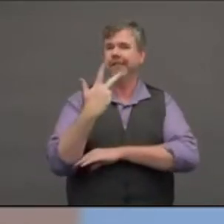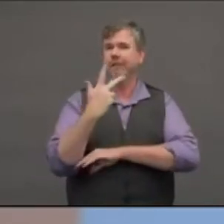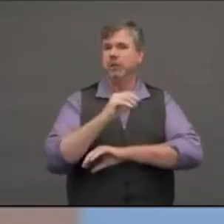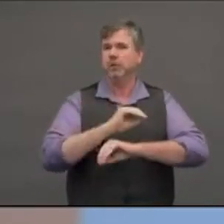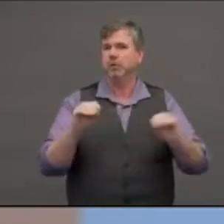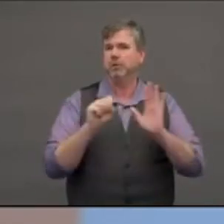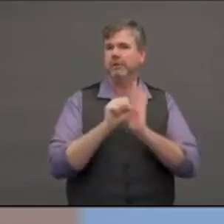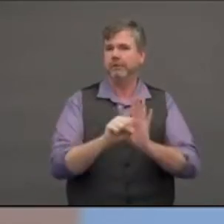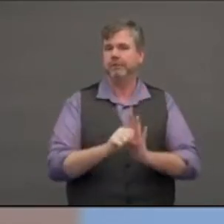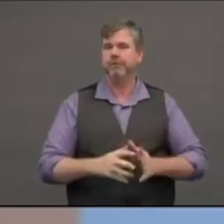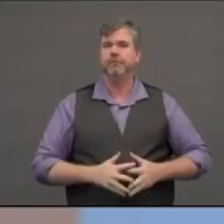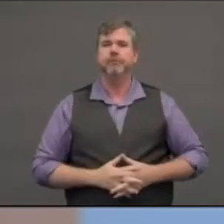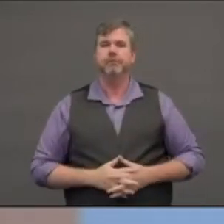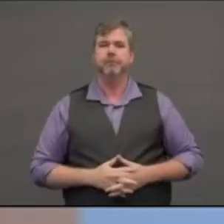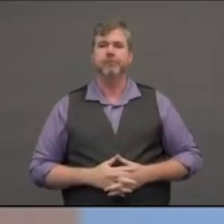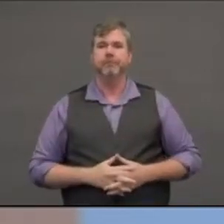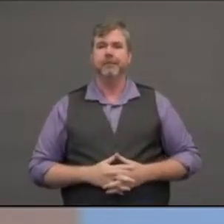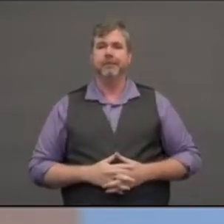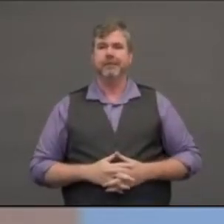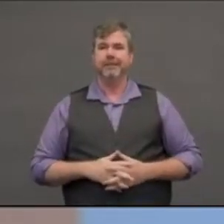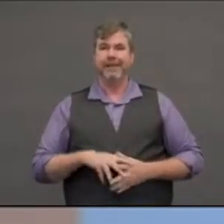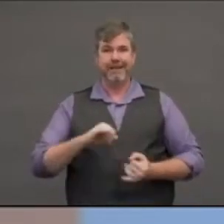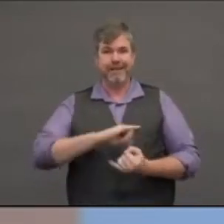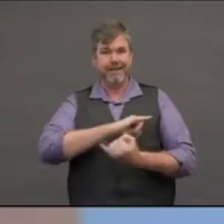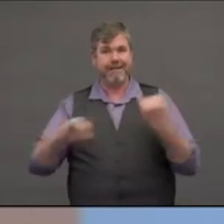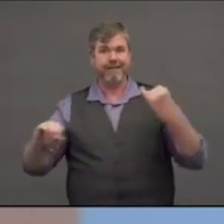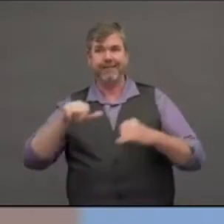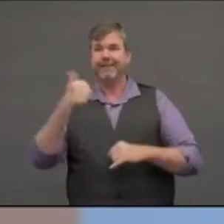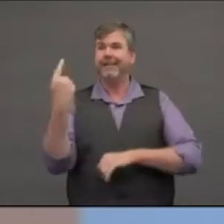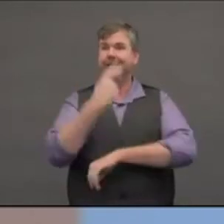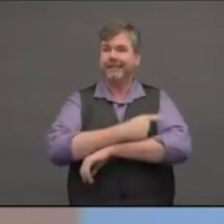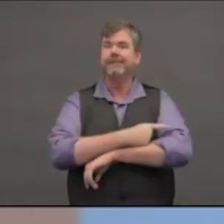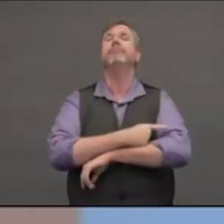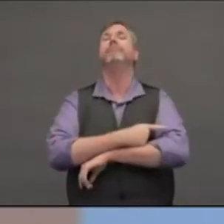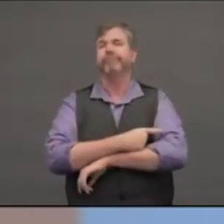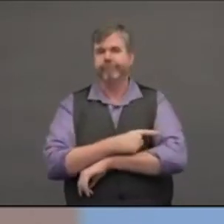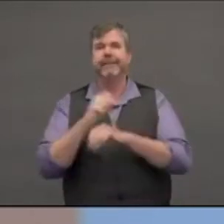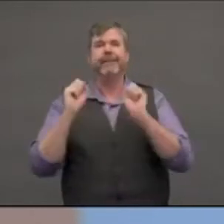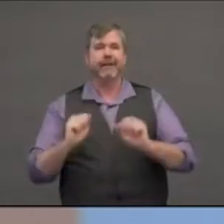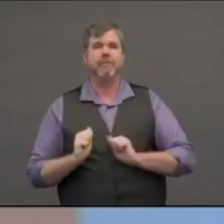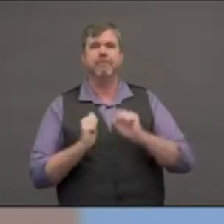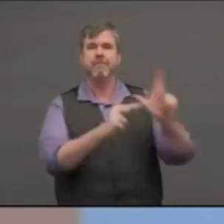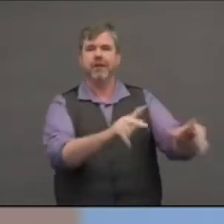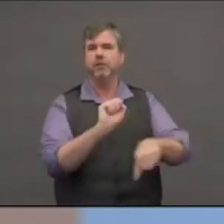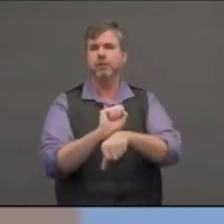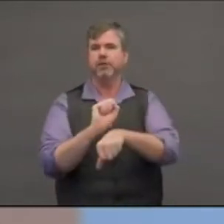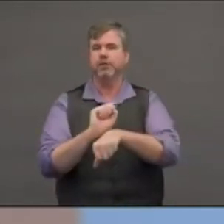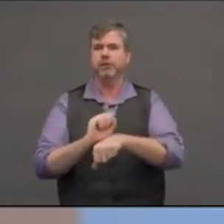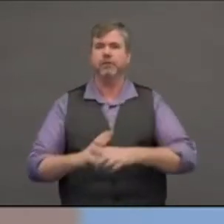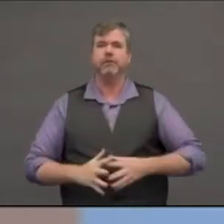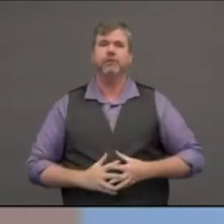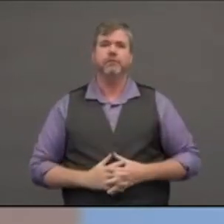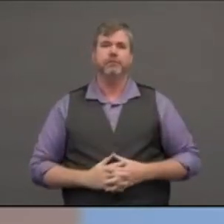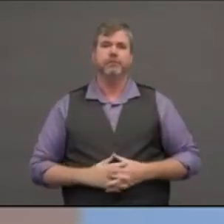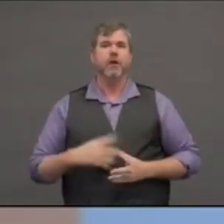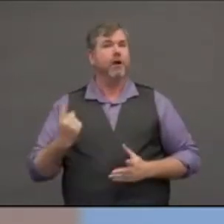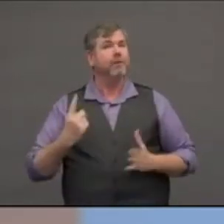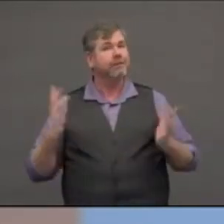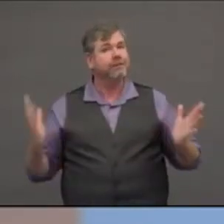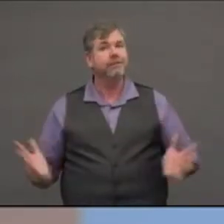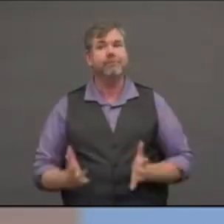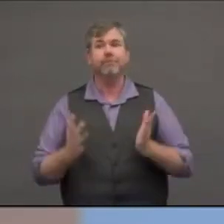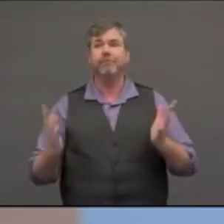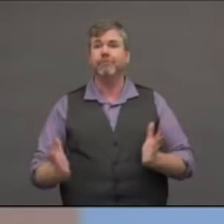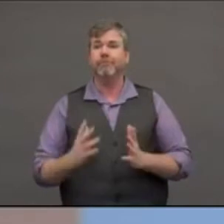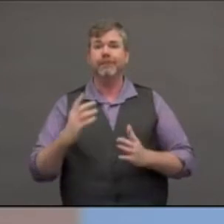that initial 10 days, you would be eligible to go back to work. And as we're always encouraging people who are symptomatic, please